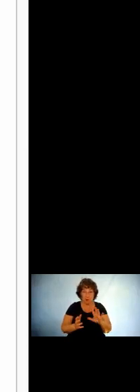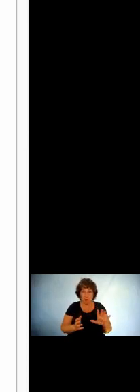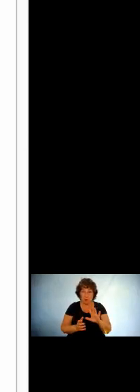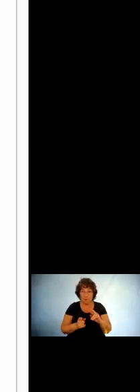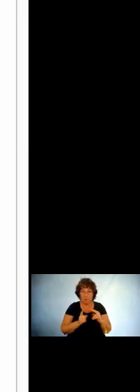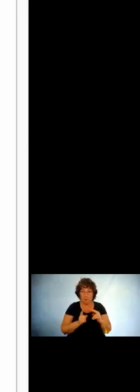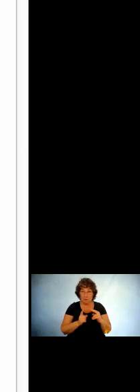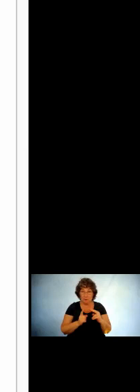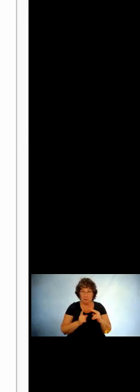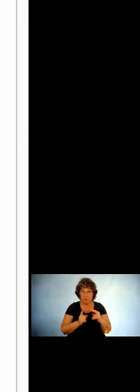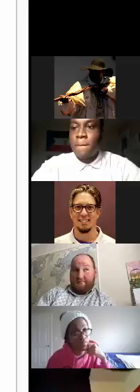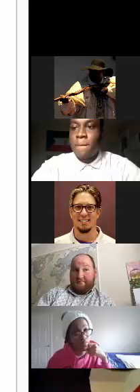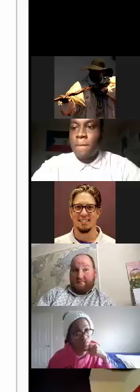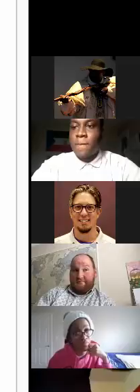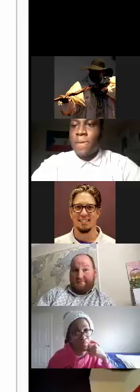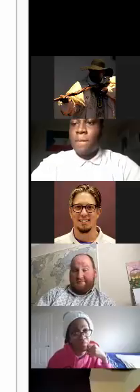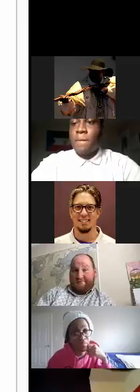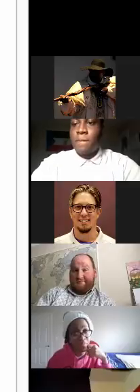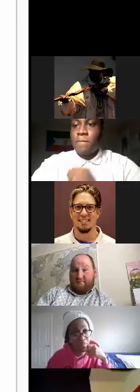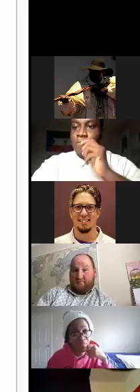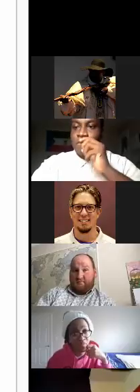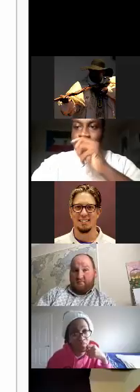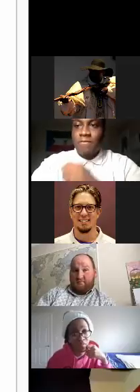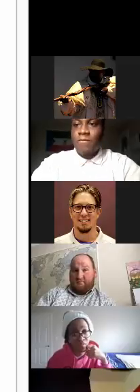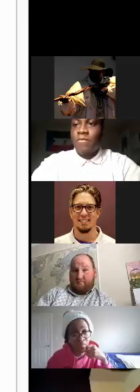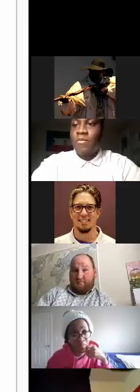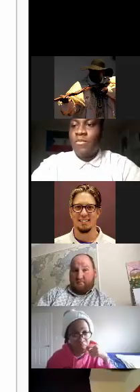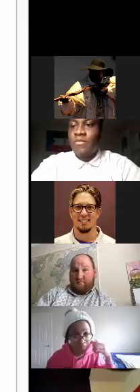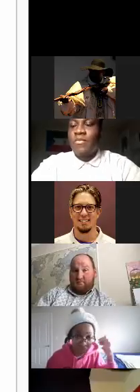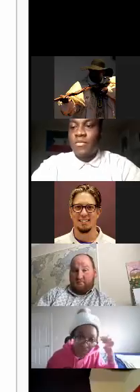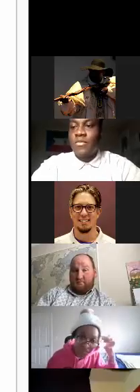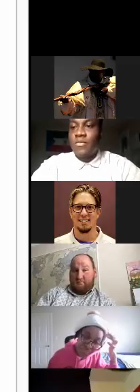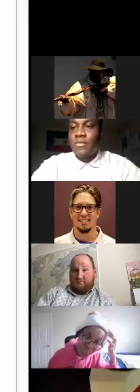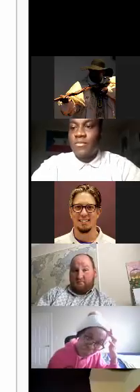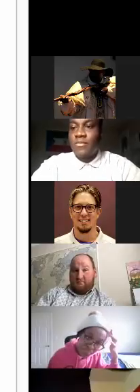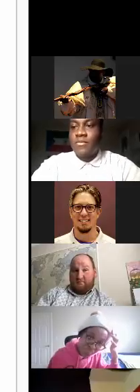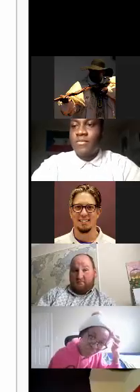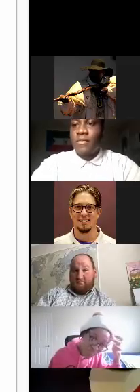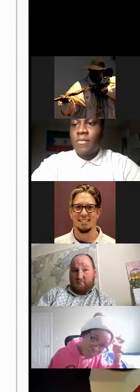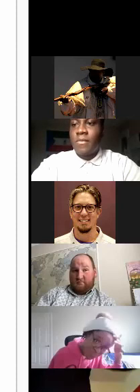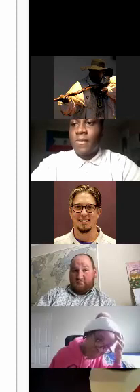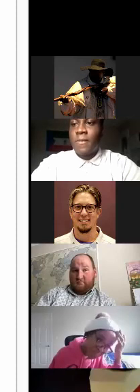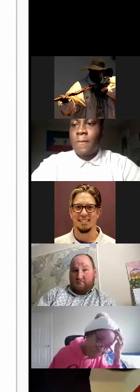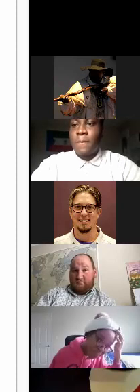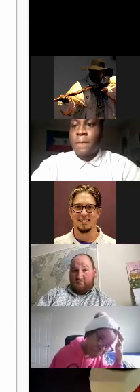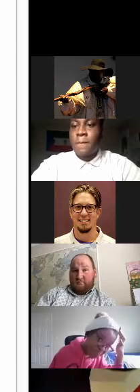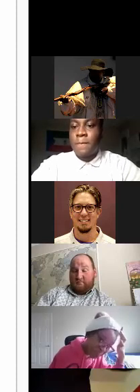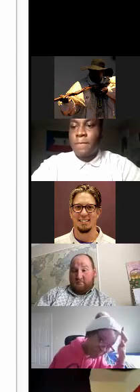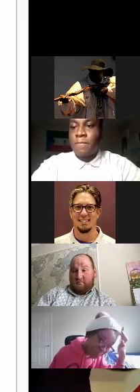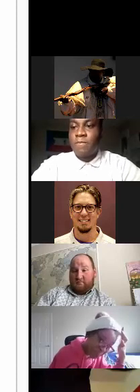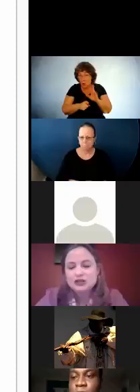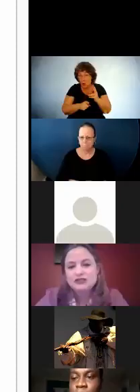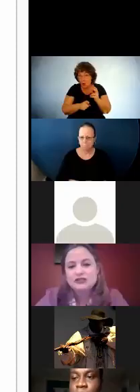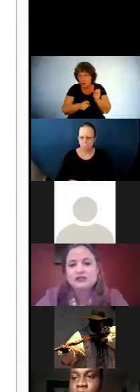transition supports. And we'll start, I think we'll start with Josh again. Were there people in your high school,